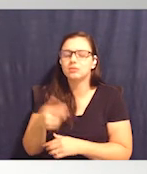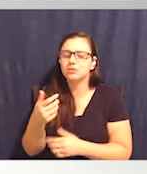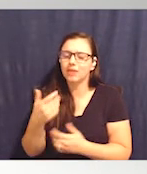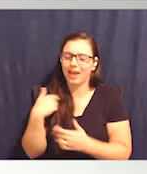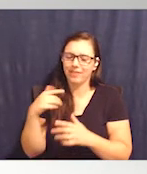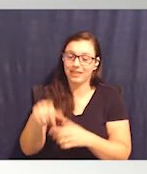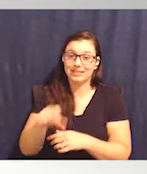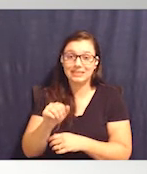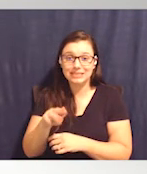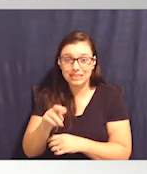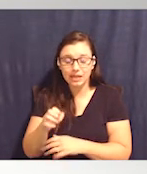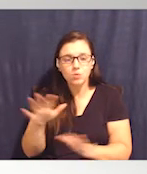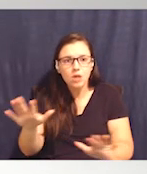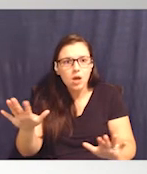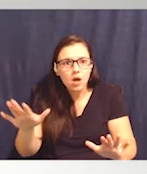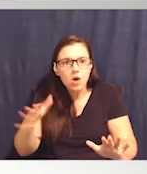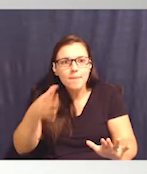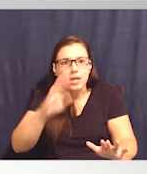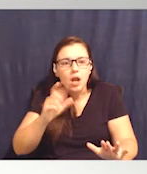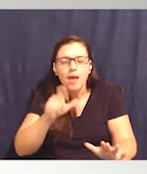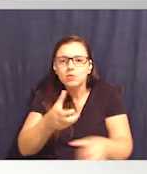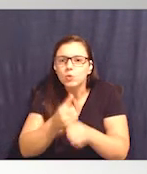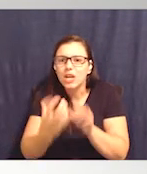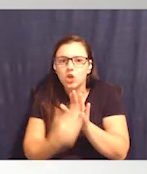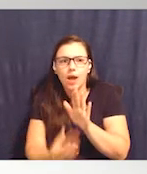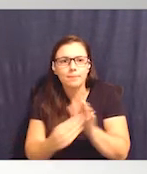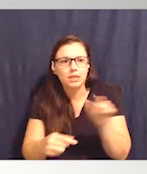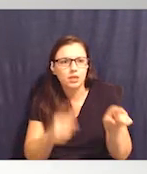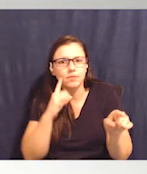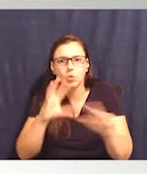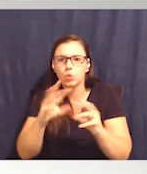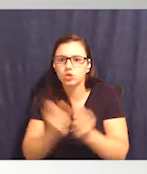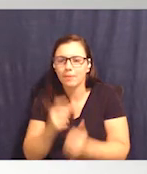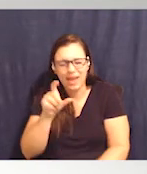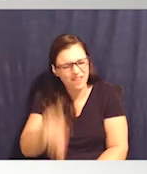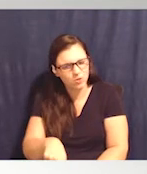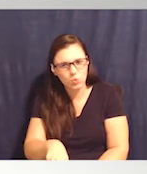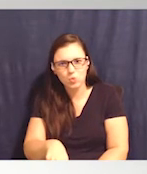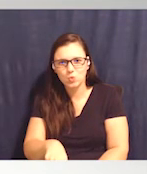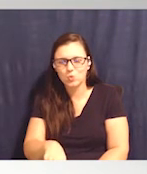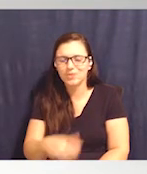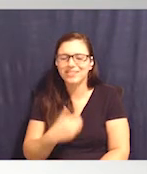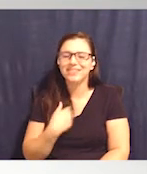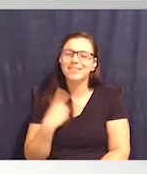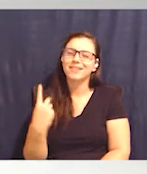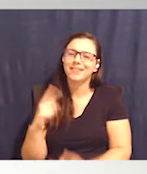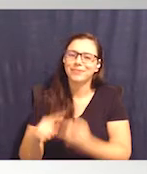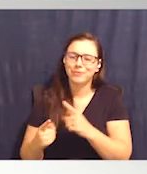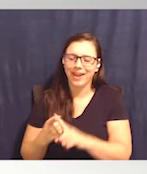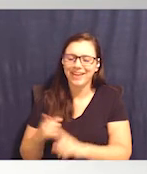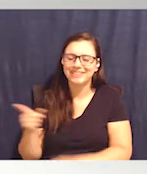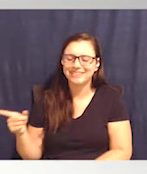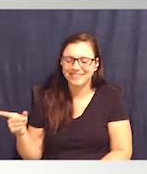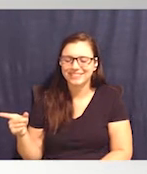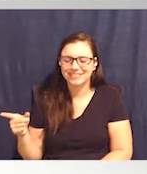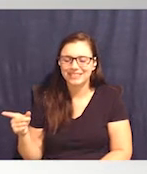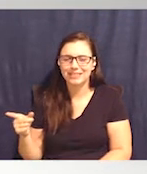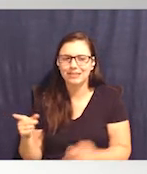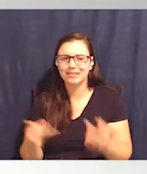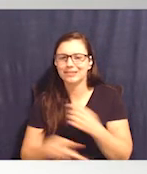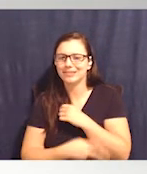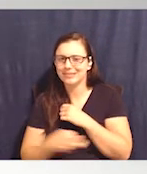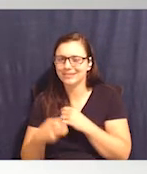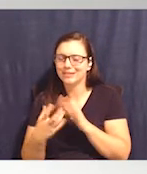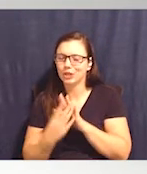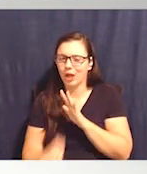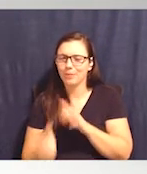to get a copy of this somehow for this workshop. I had a friend who bootlegged a copy out of Japan. It was captioned in Japanese. I'm